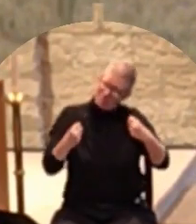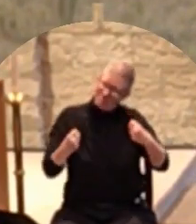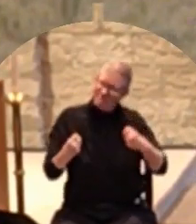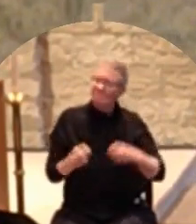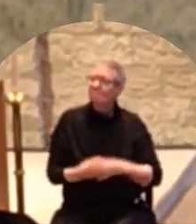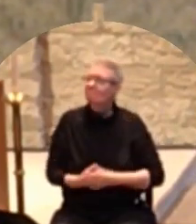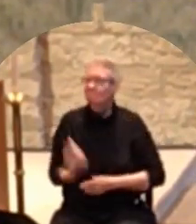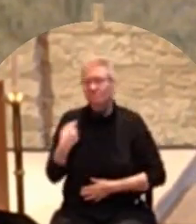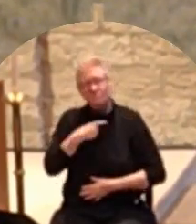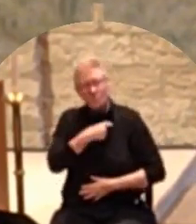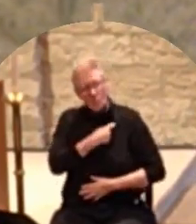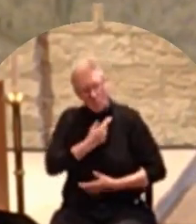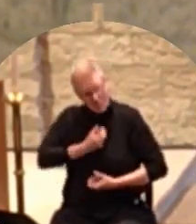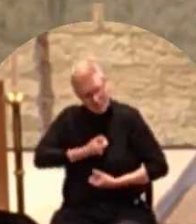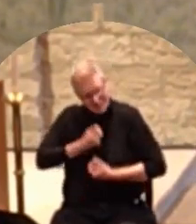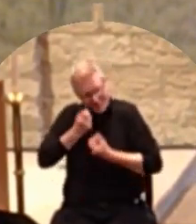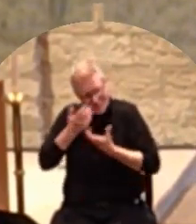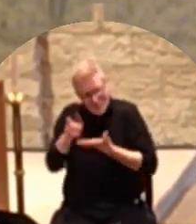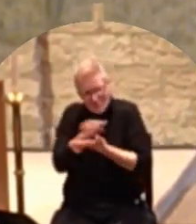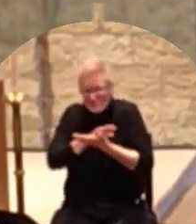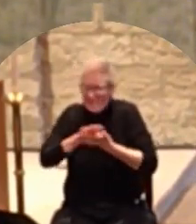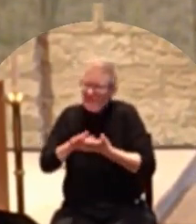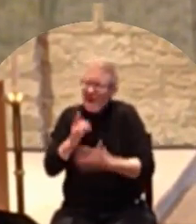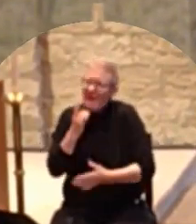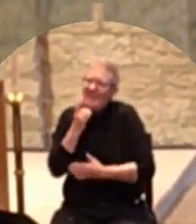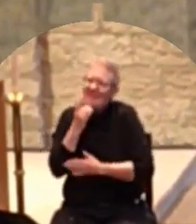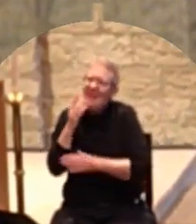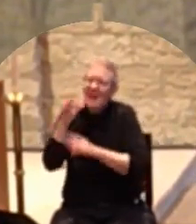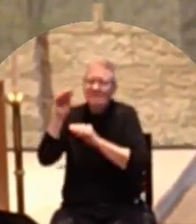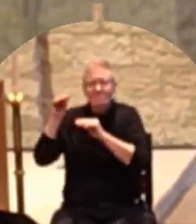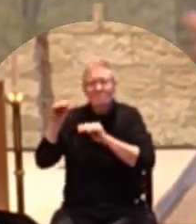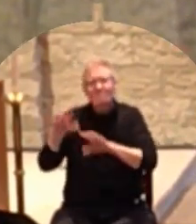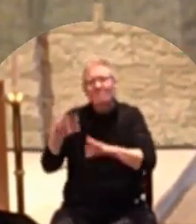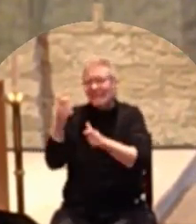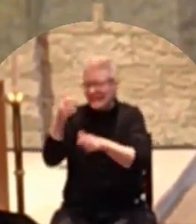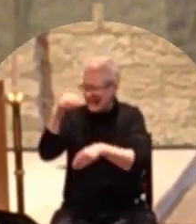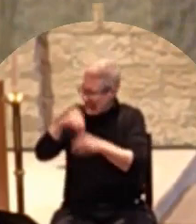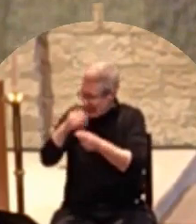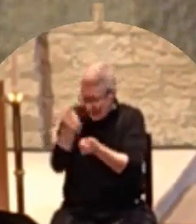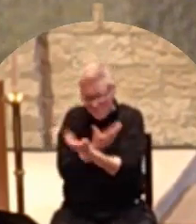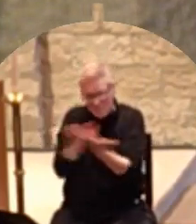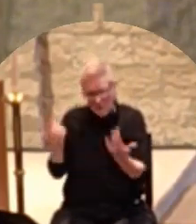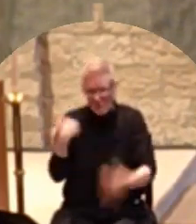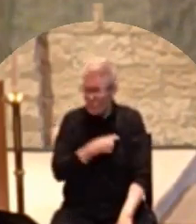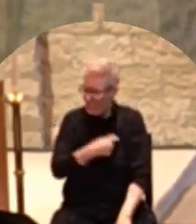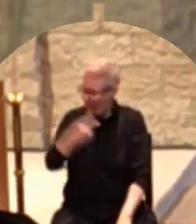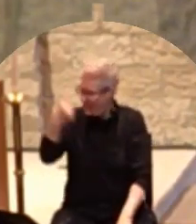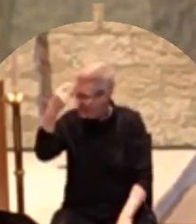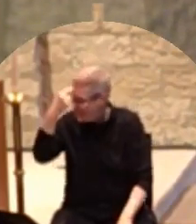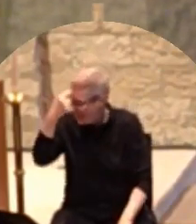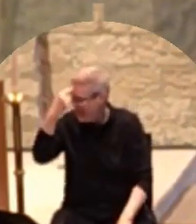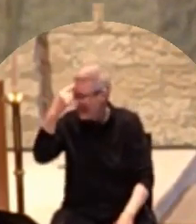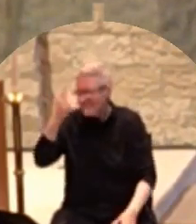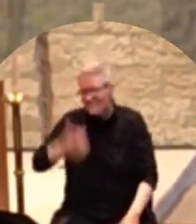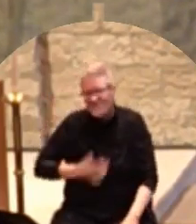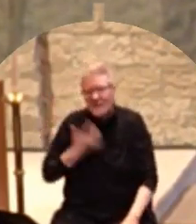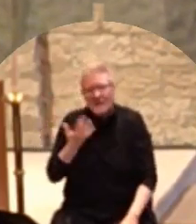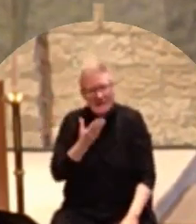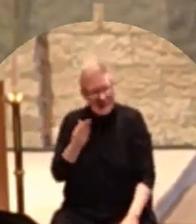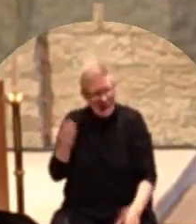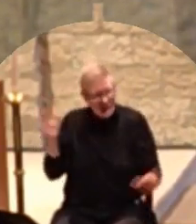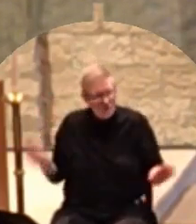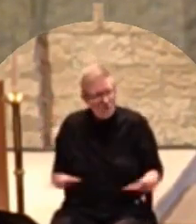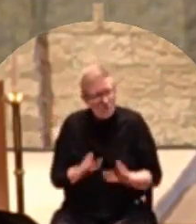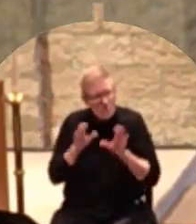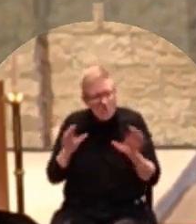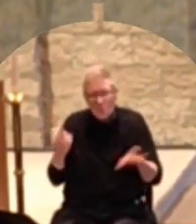life in all we think, say, and do. We bless our global family with radiant health, peace of mind,